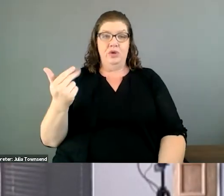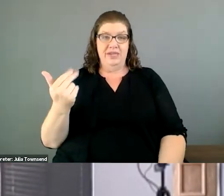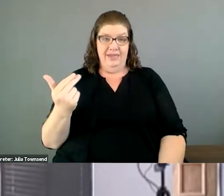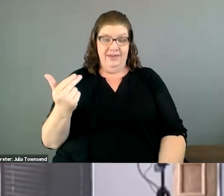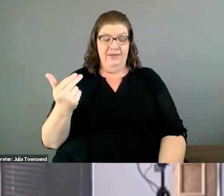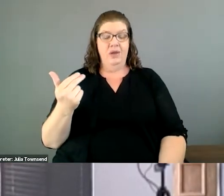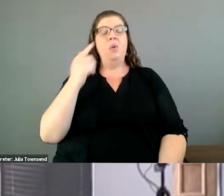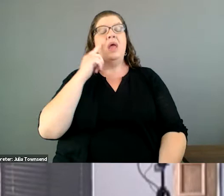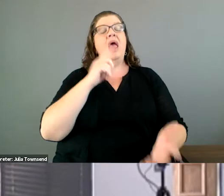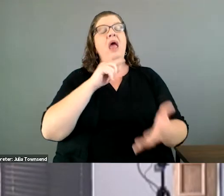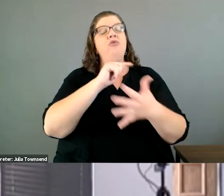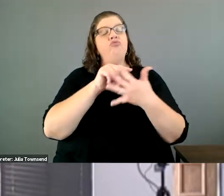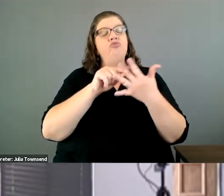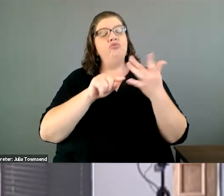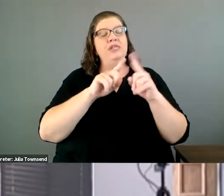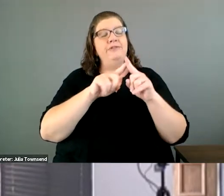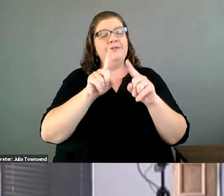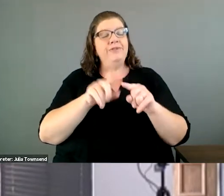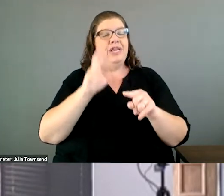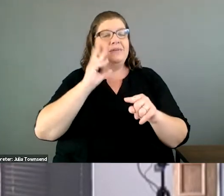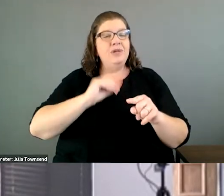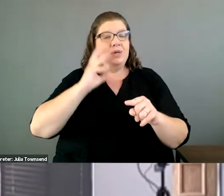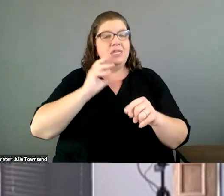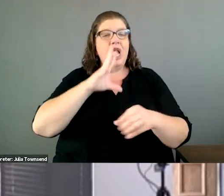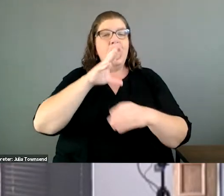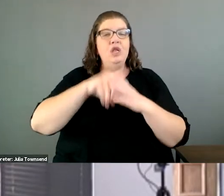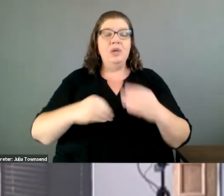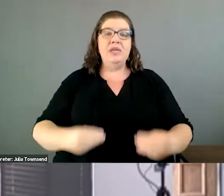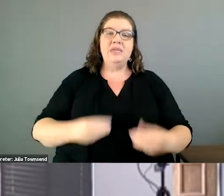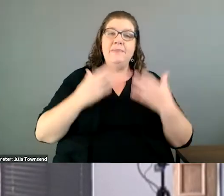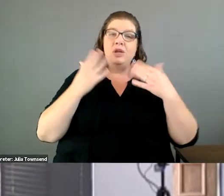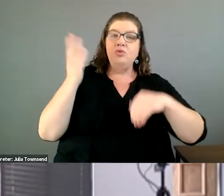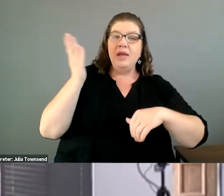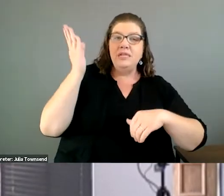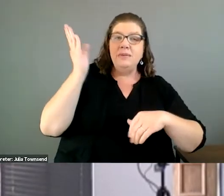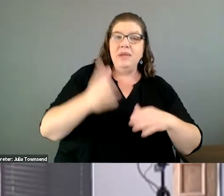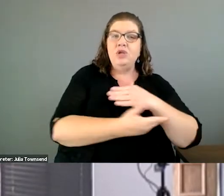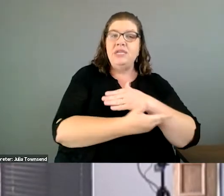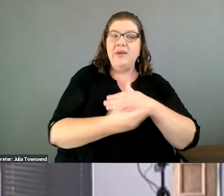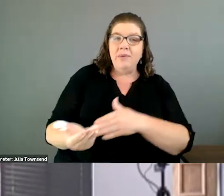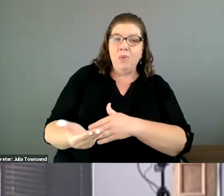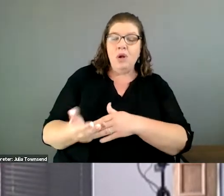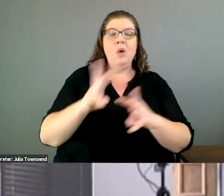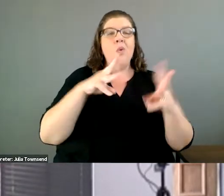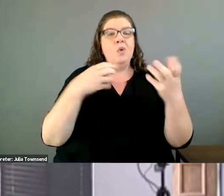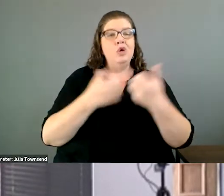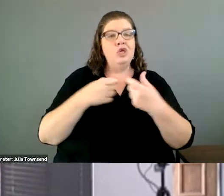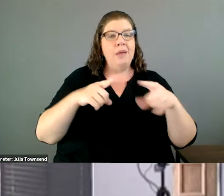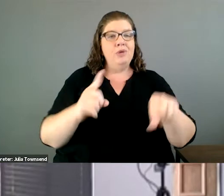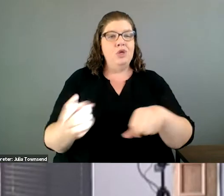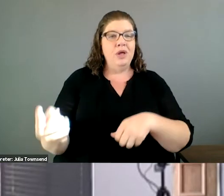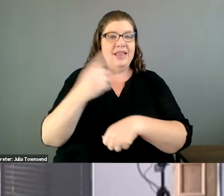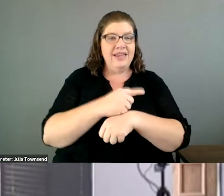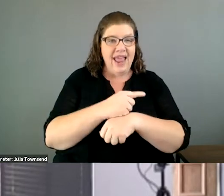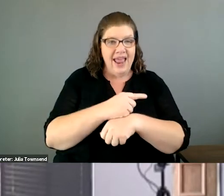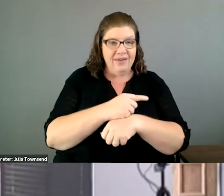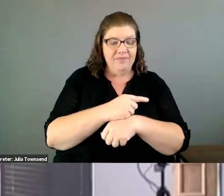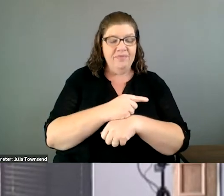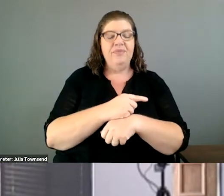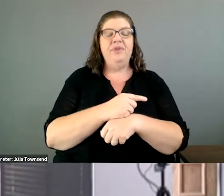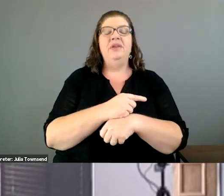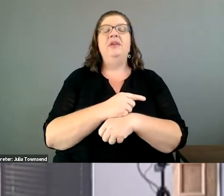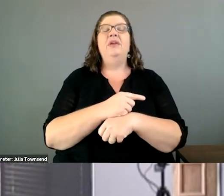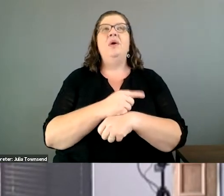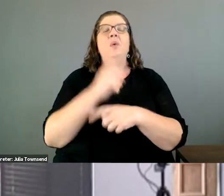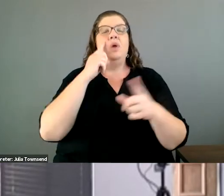of experiences, including inspirational keynote speakers each morning and workshops throughout the day, with the goal of really guiding